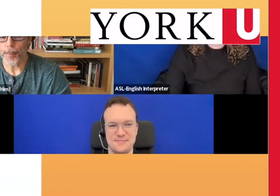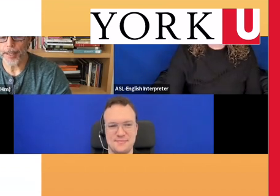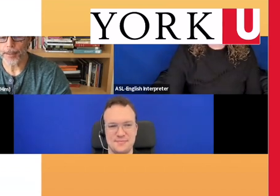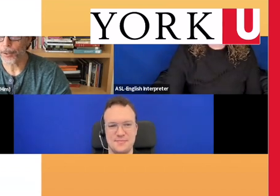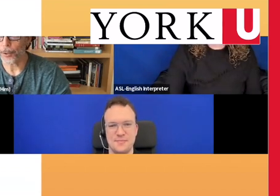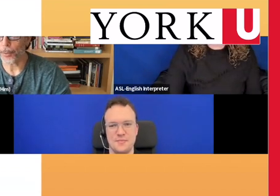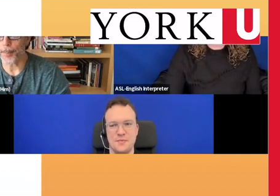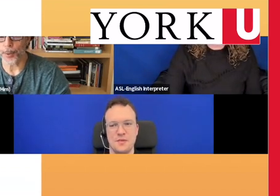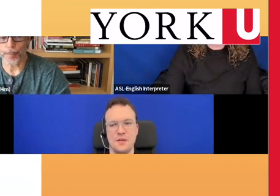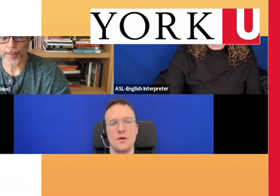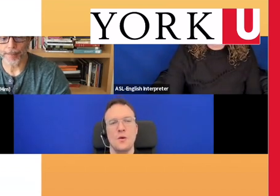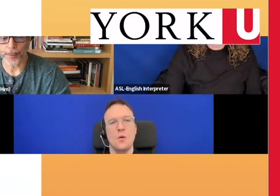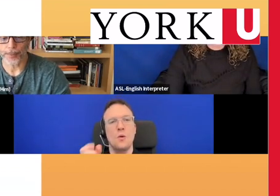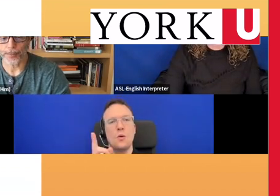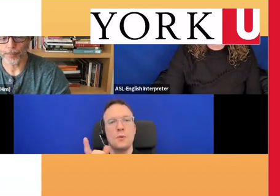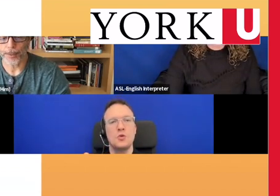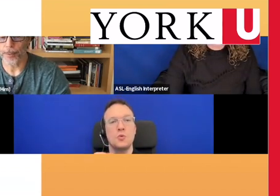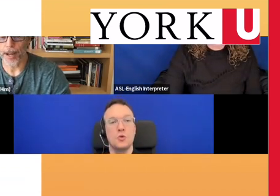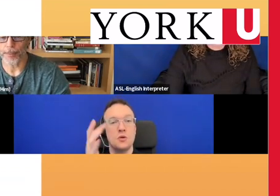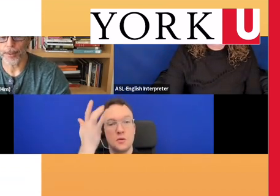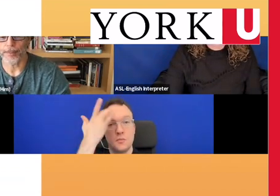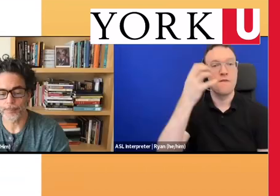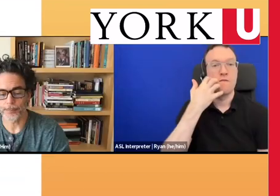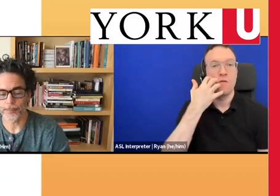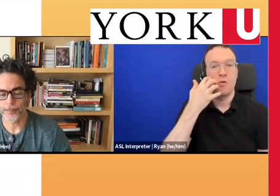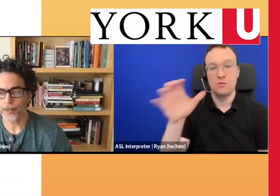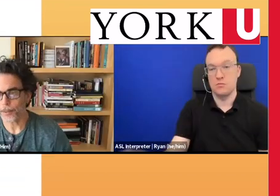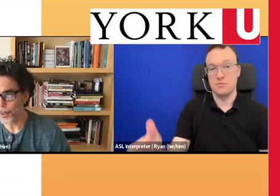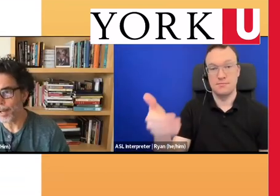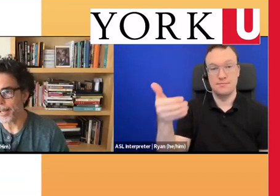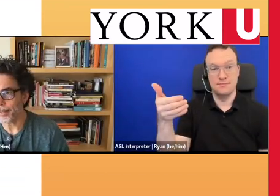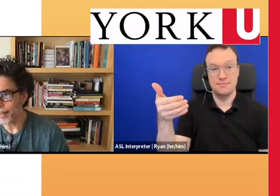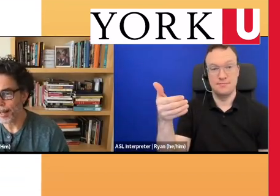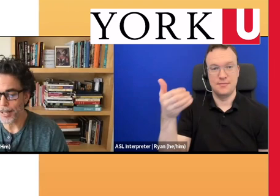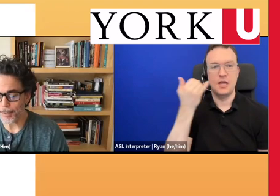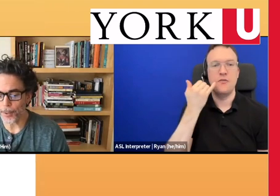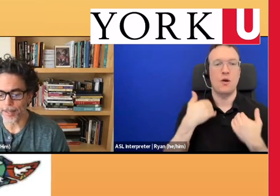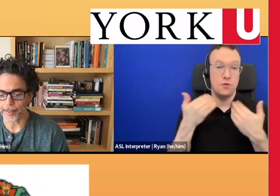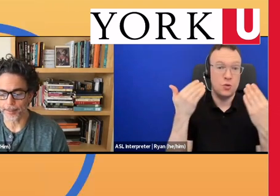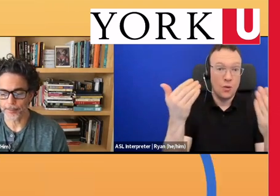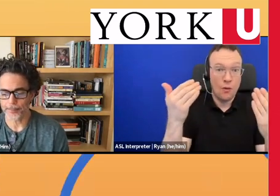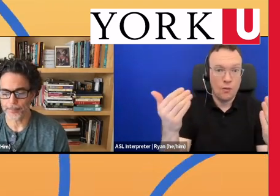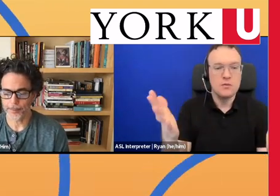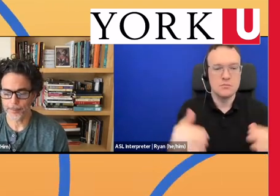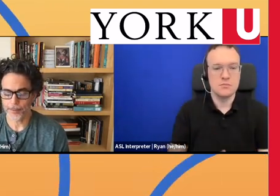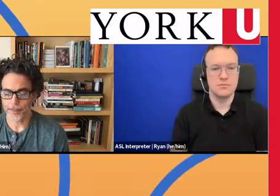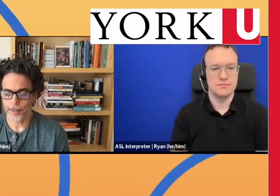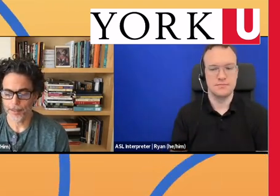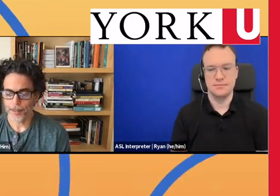Take a moment to grab your smartphone, if you have one. Go ahead, I'll give you a second.